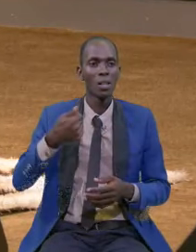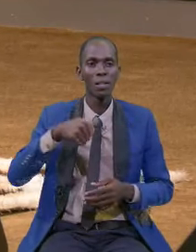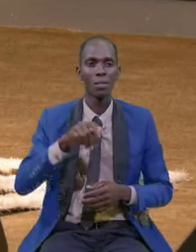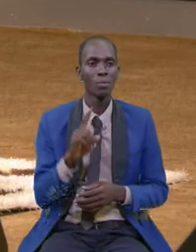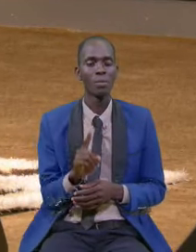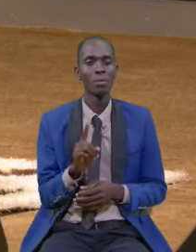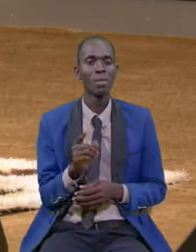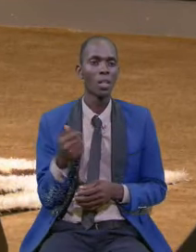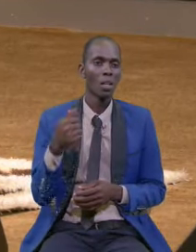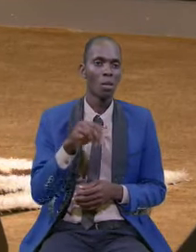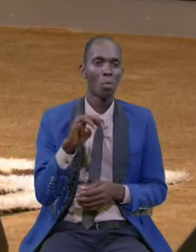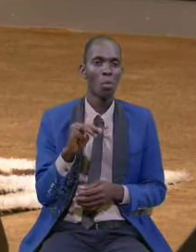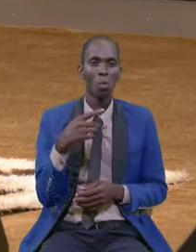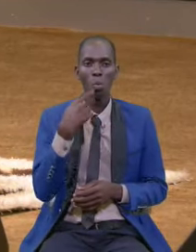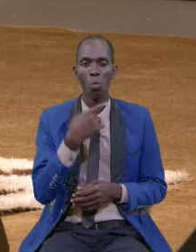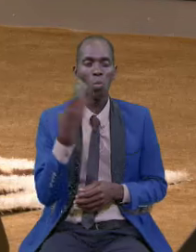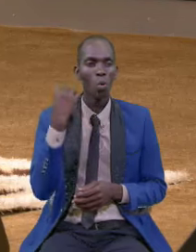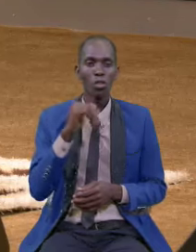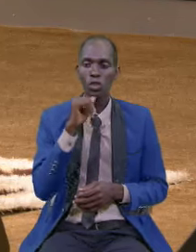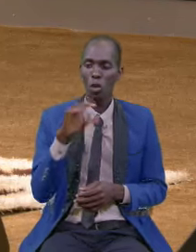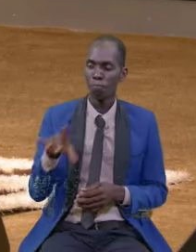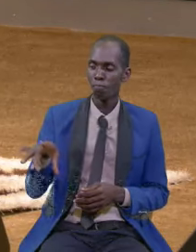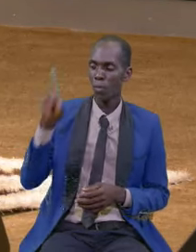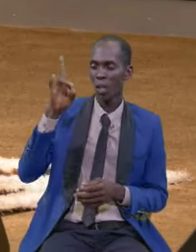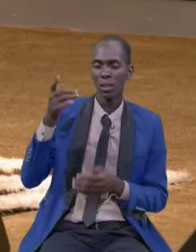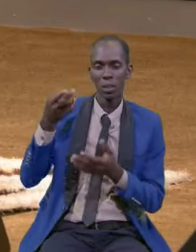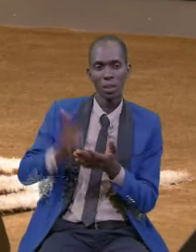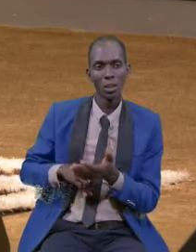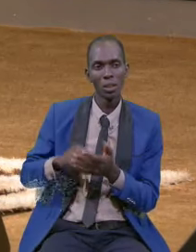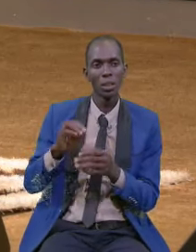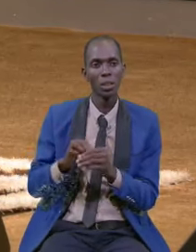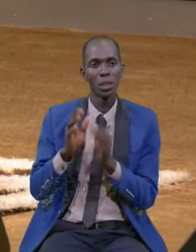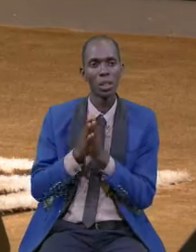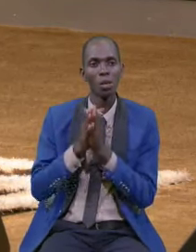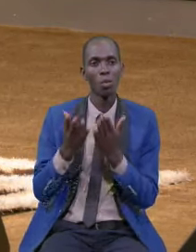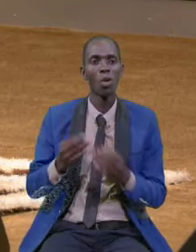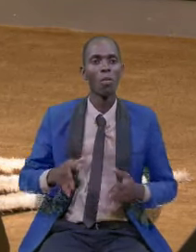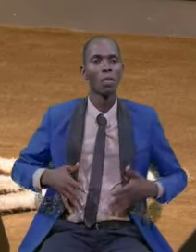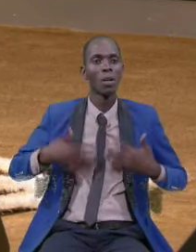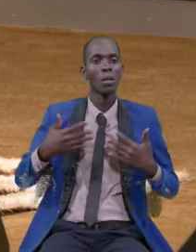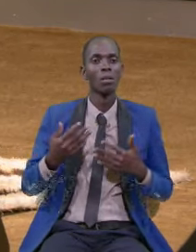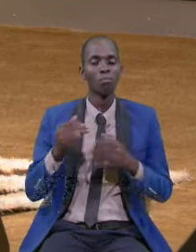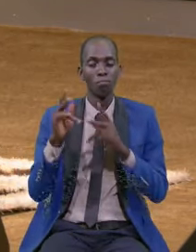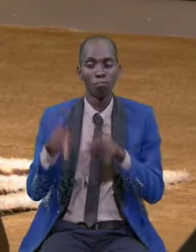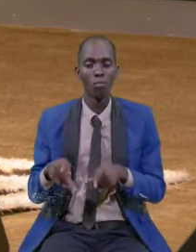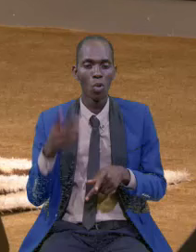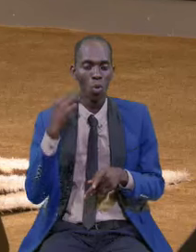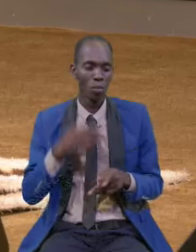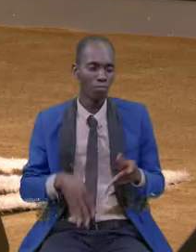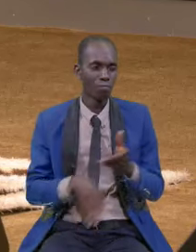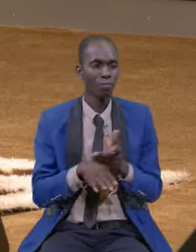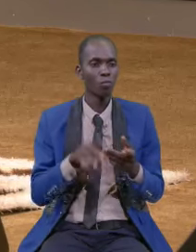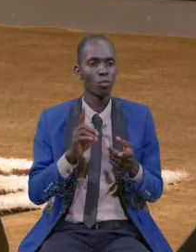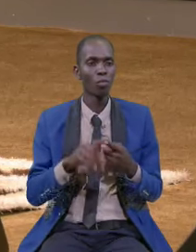whosoever was not found written in the book of life was cast into the lake